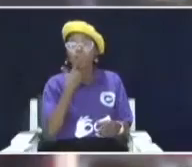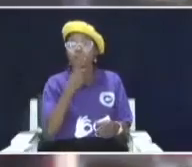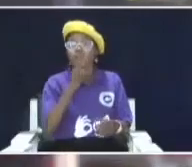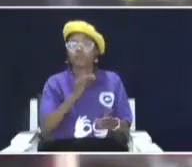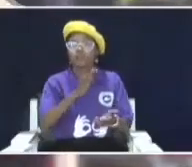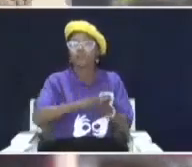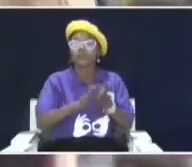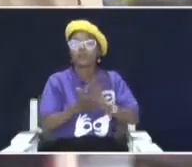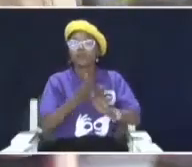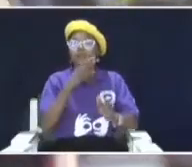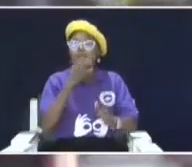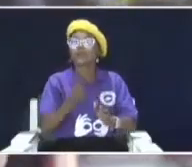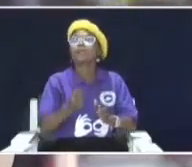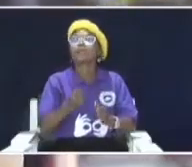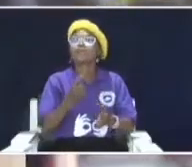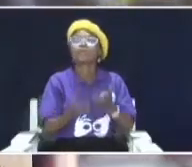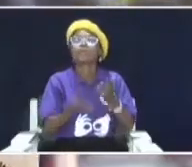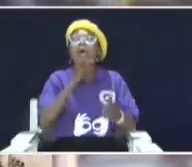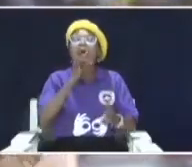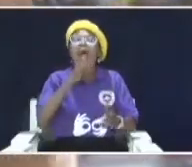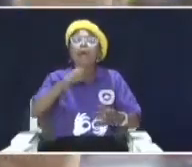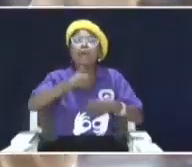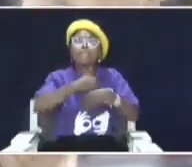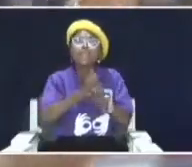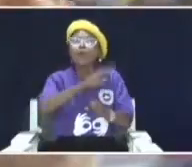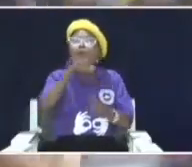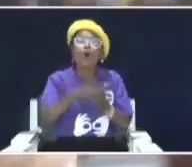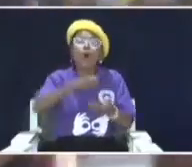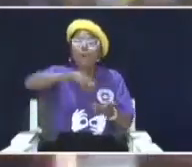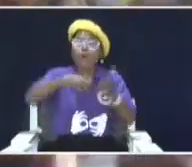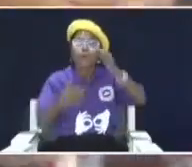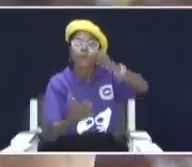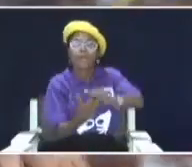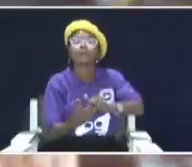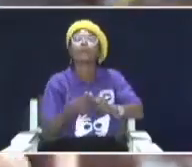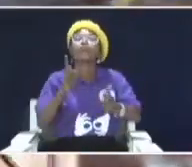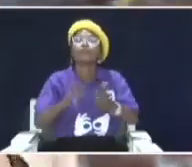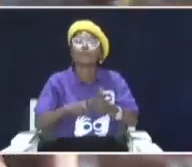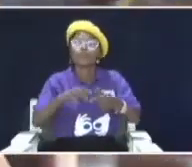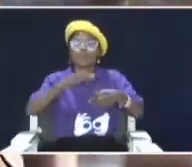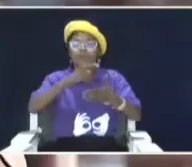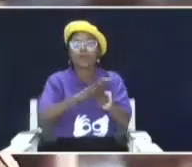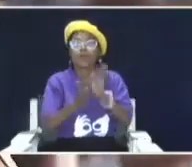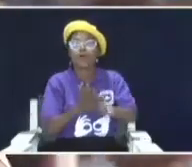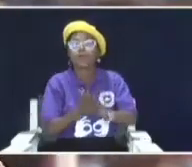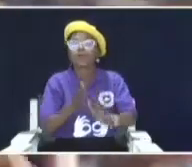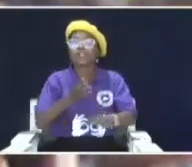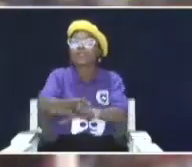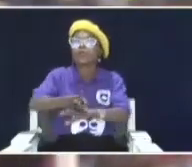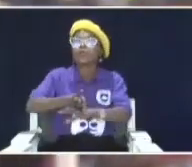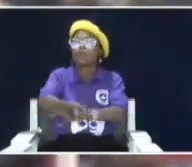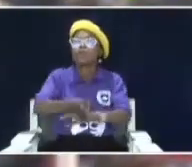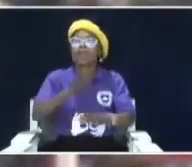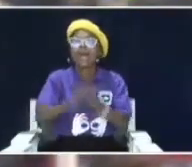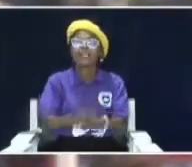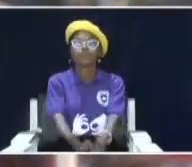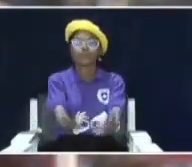the affliction, I will make them wood. And as you speak, they will be consumed. Somebody shout